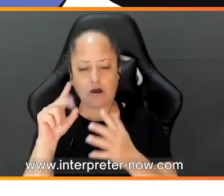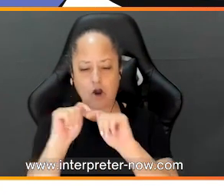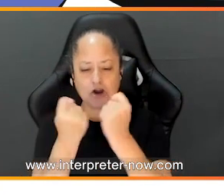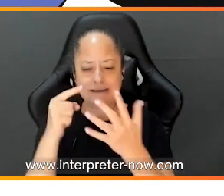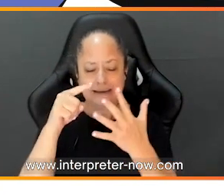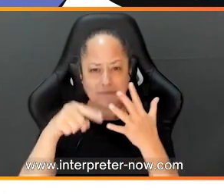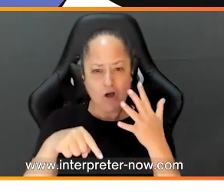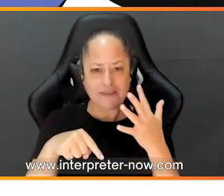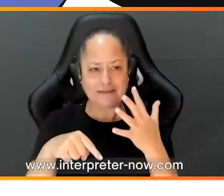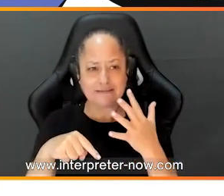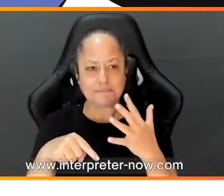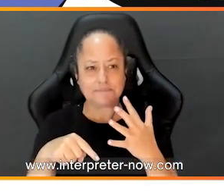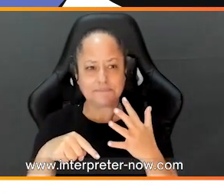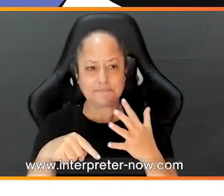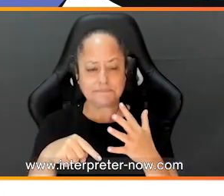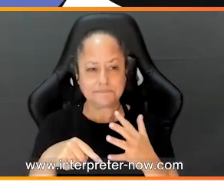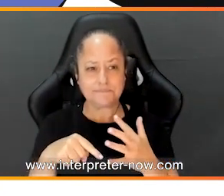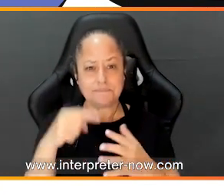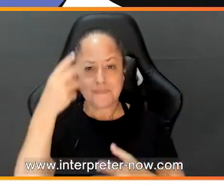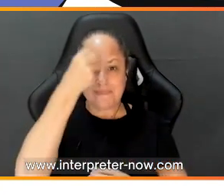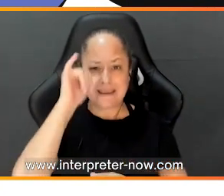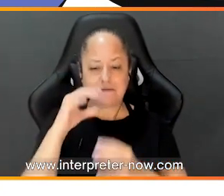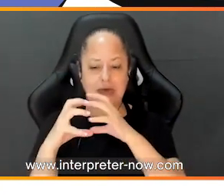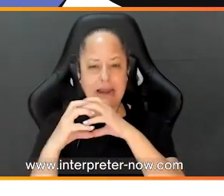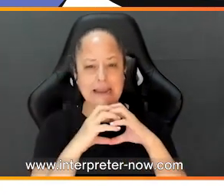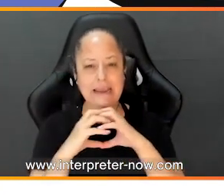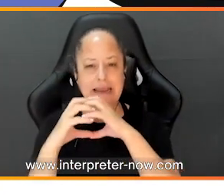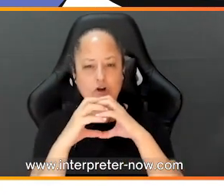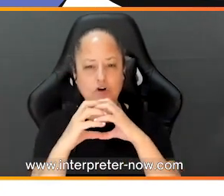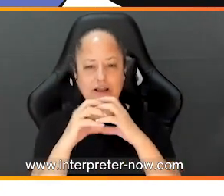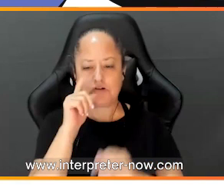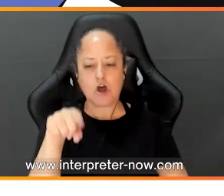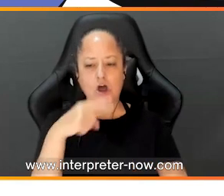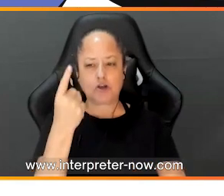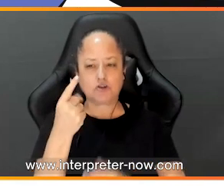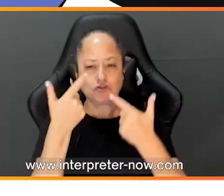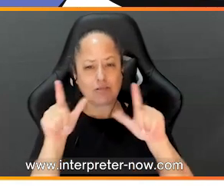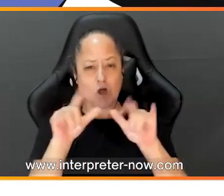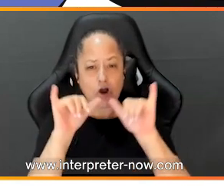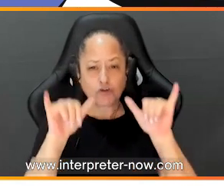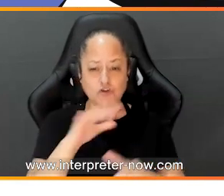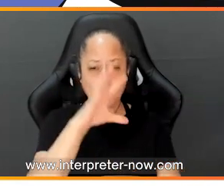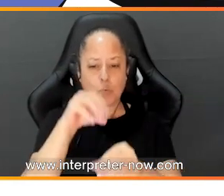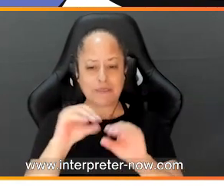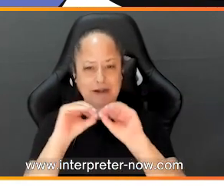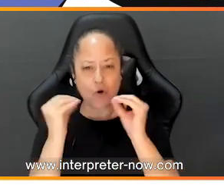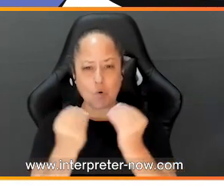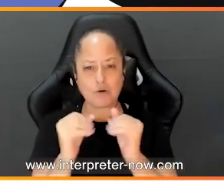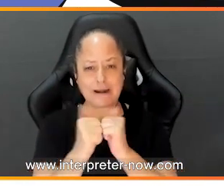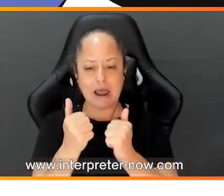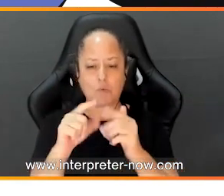larger systems, but also within an organization, you know, how can we start to think of diversity, equity, inclusion through a holistic